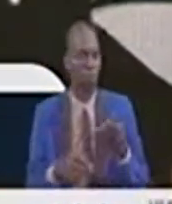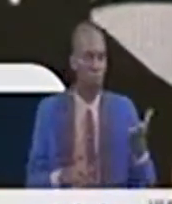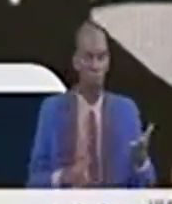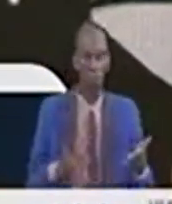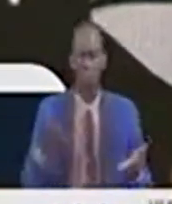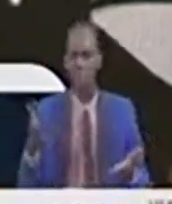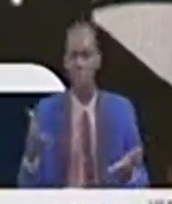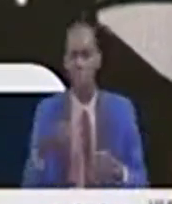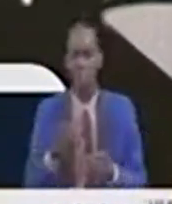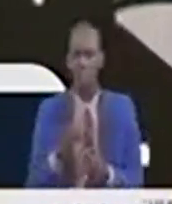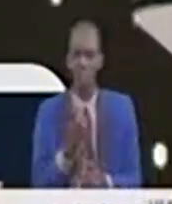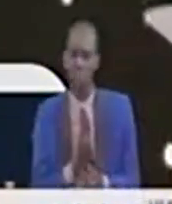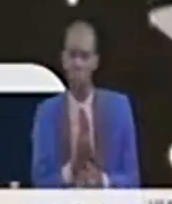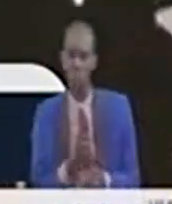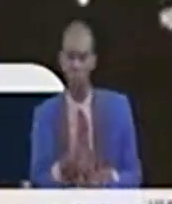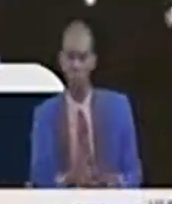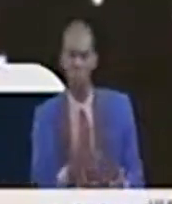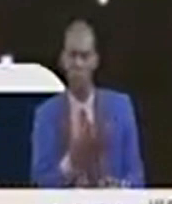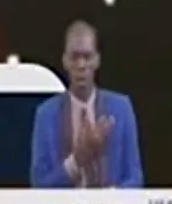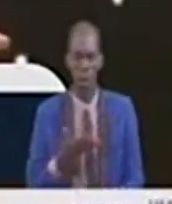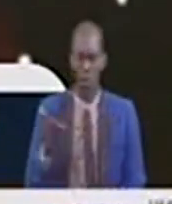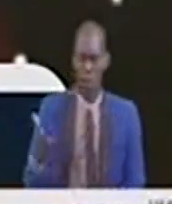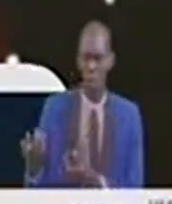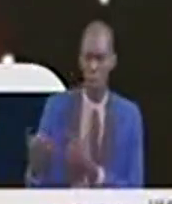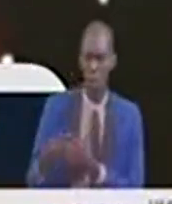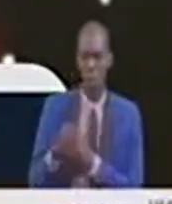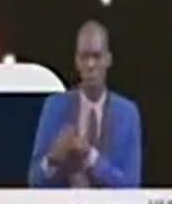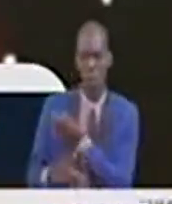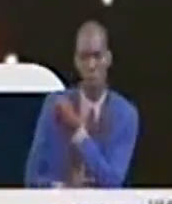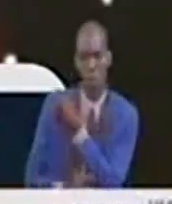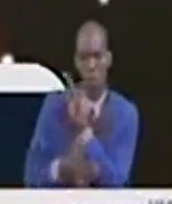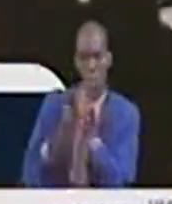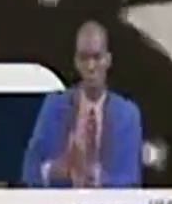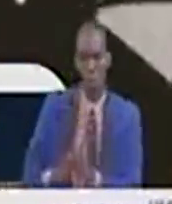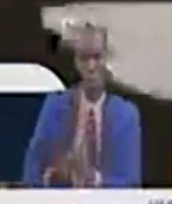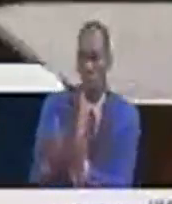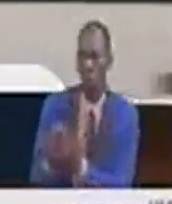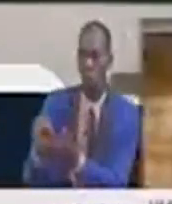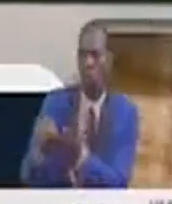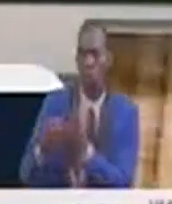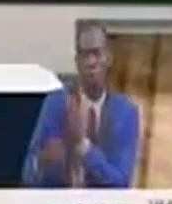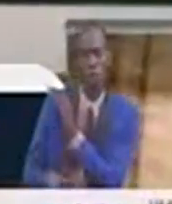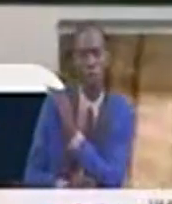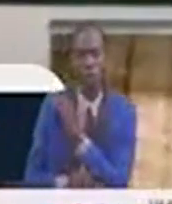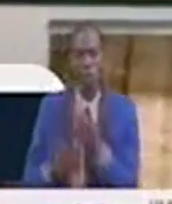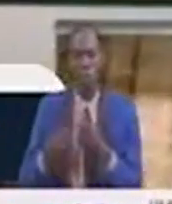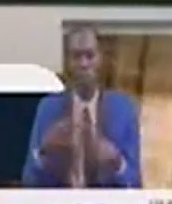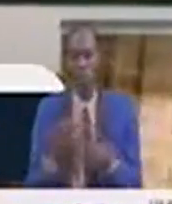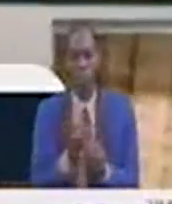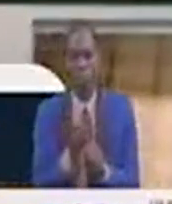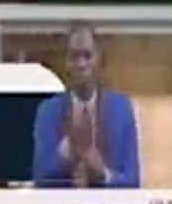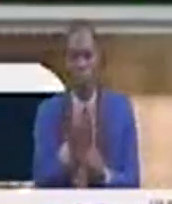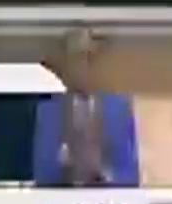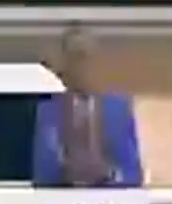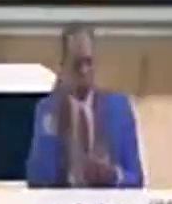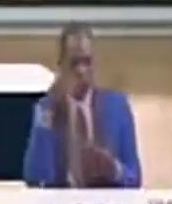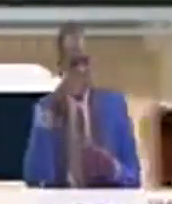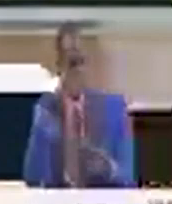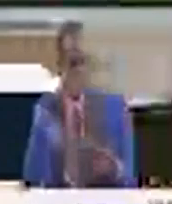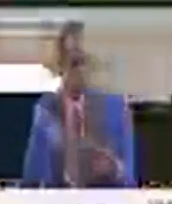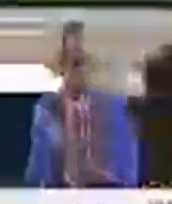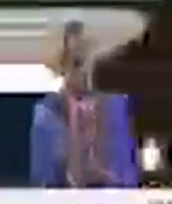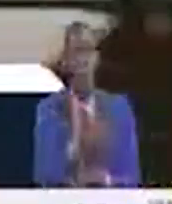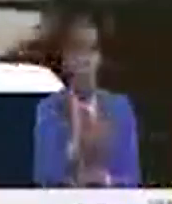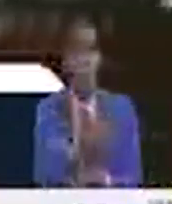in the right direction, and here comes the tempter with his temptation to violate them. And we need to know